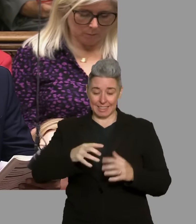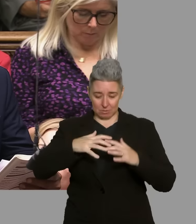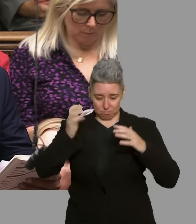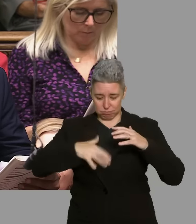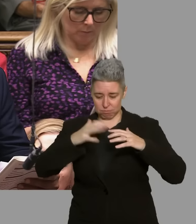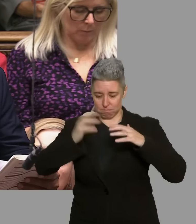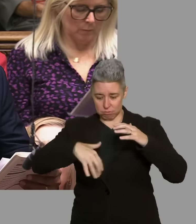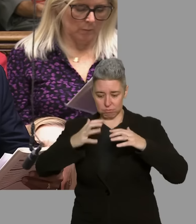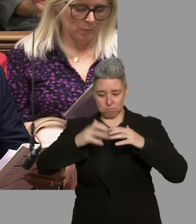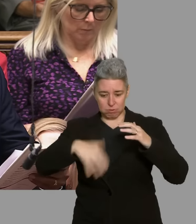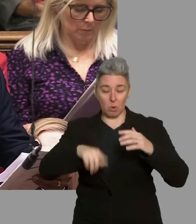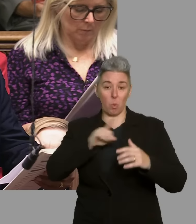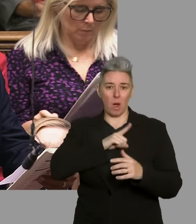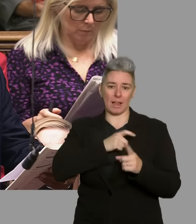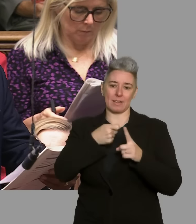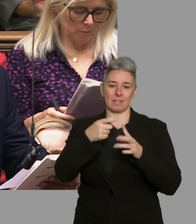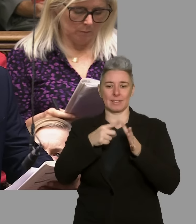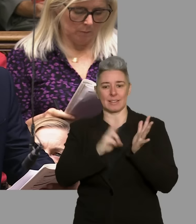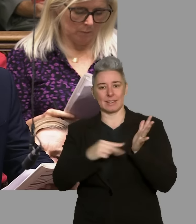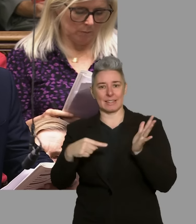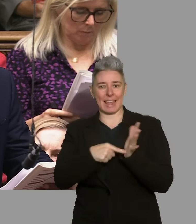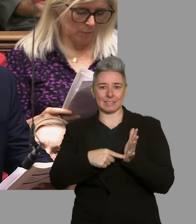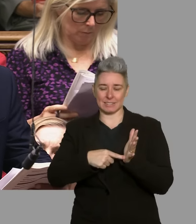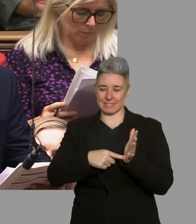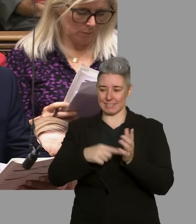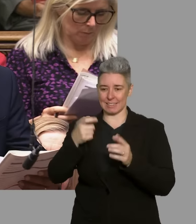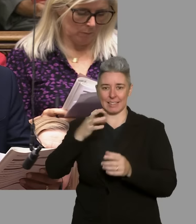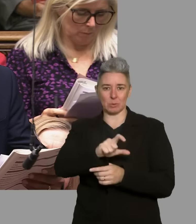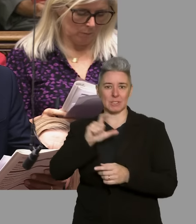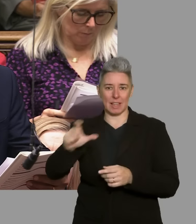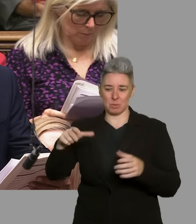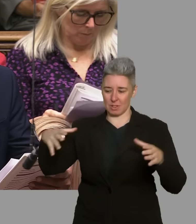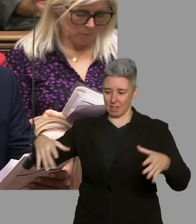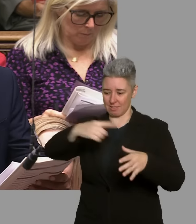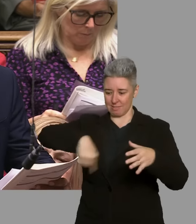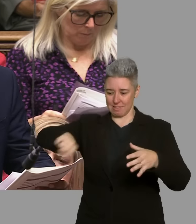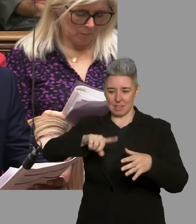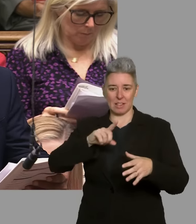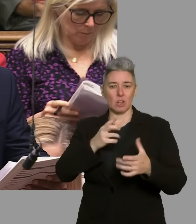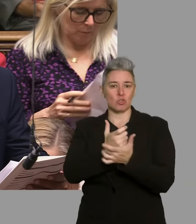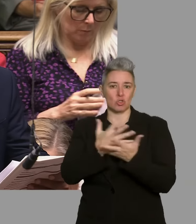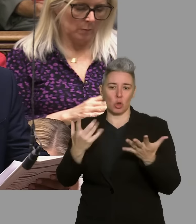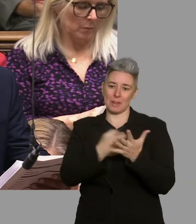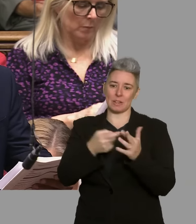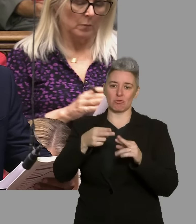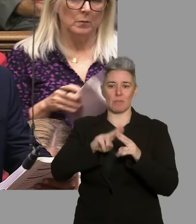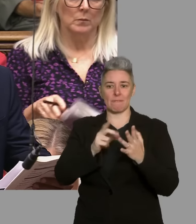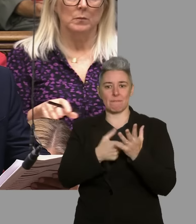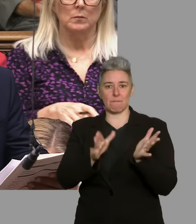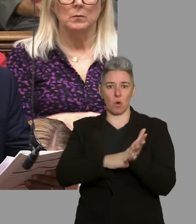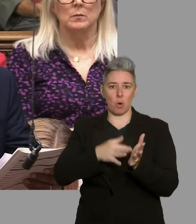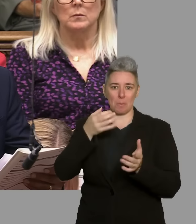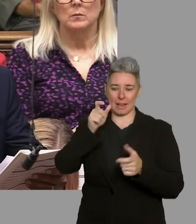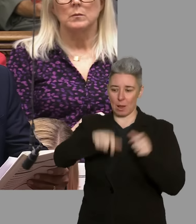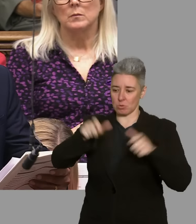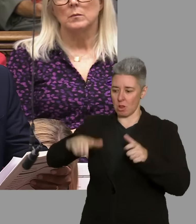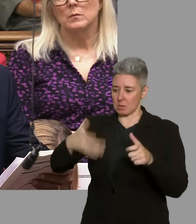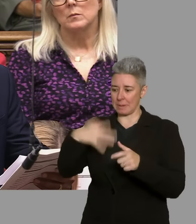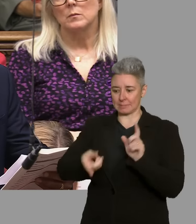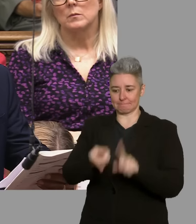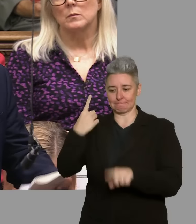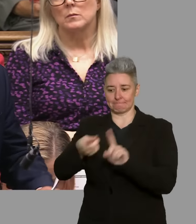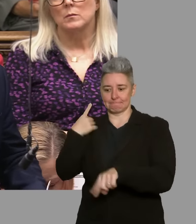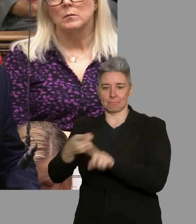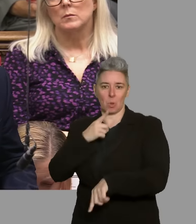reform councillors have been suspended for bad behaviour. So does the Prime Minister share my concern that reform chaos is